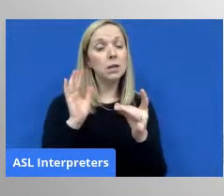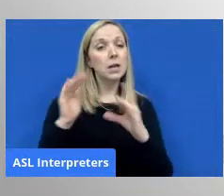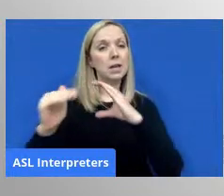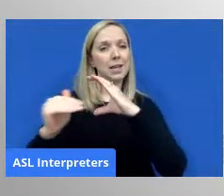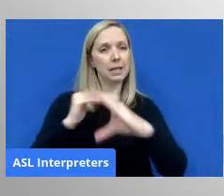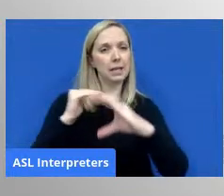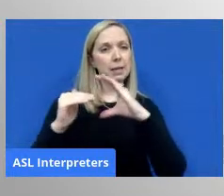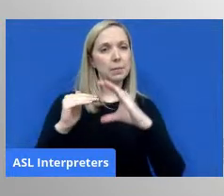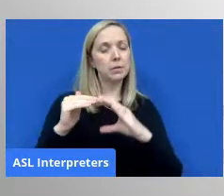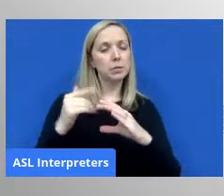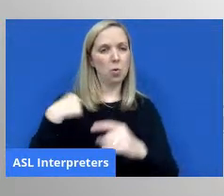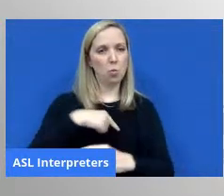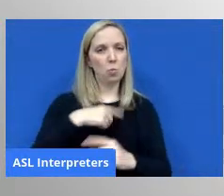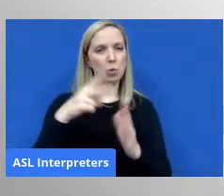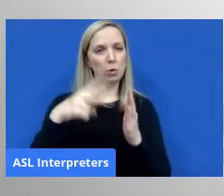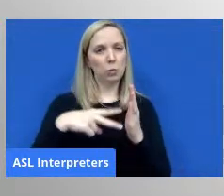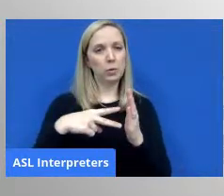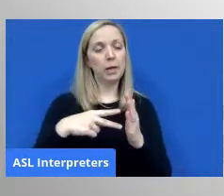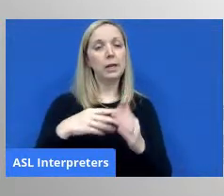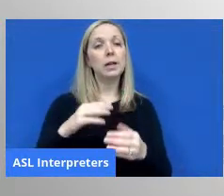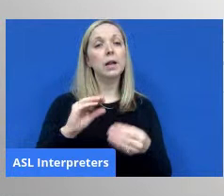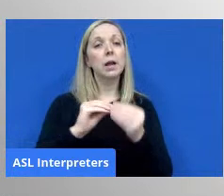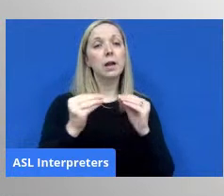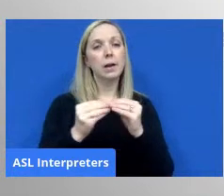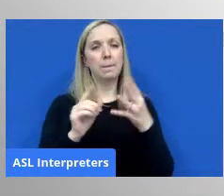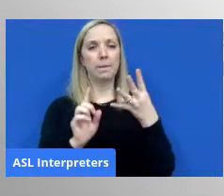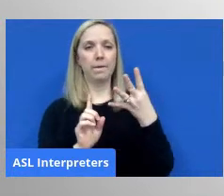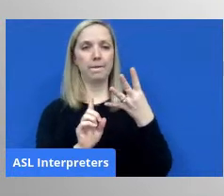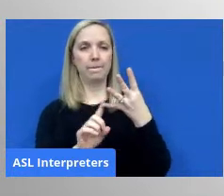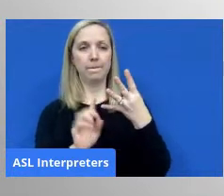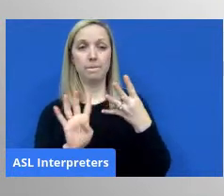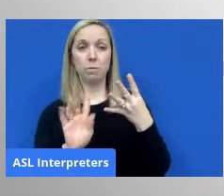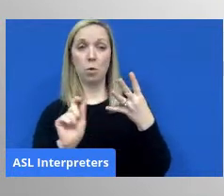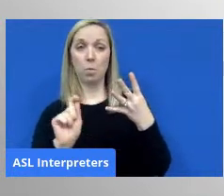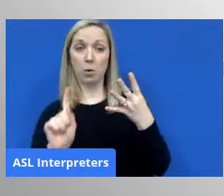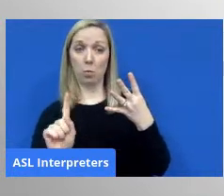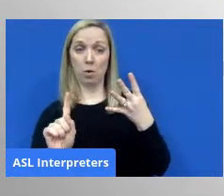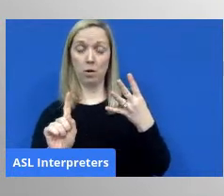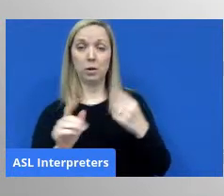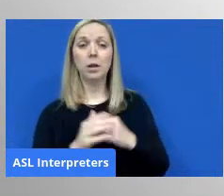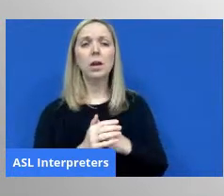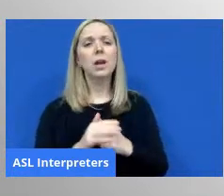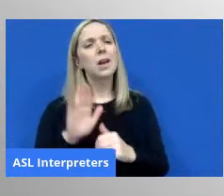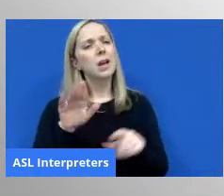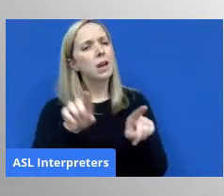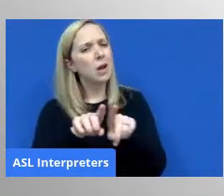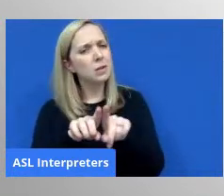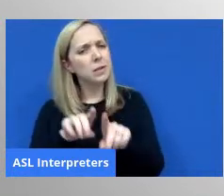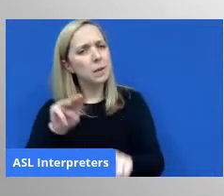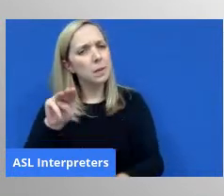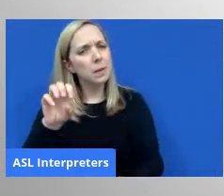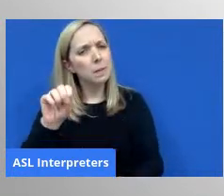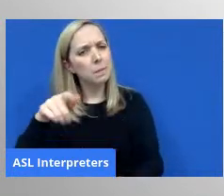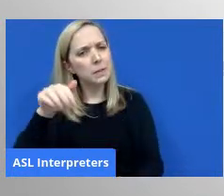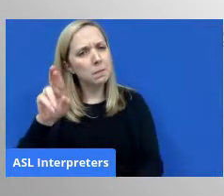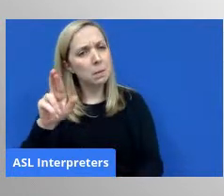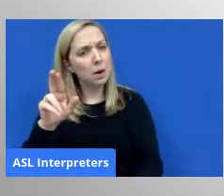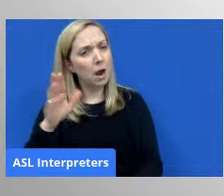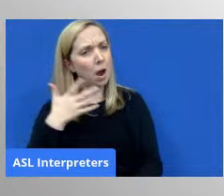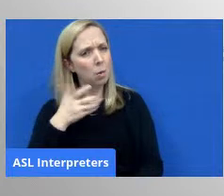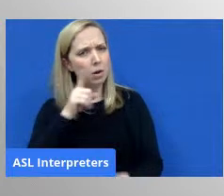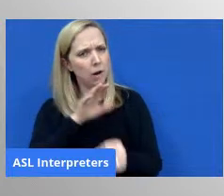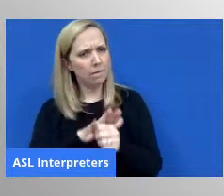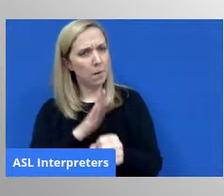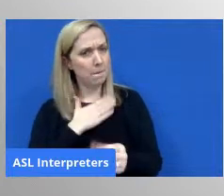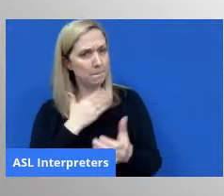by the board. This is item number 4.1. Ms. Palmer, I just want to confirm that in my folder, I